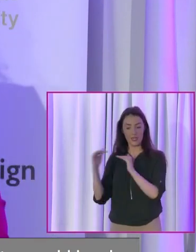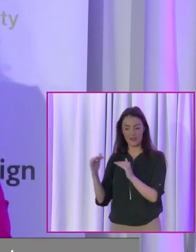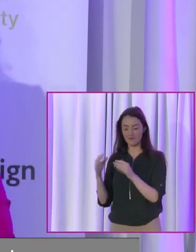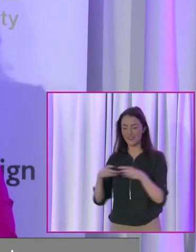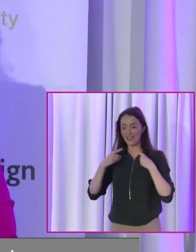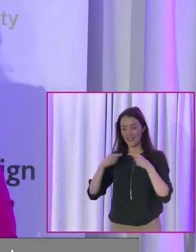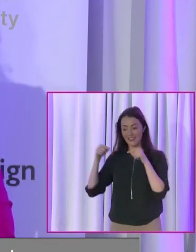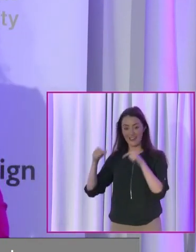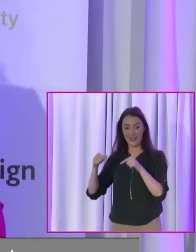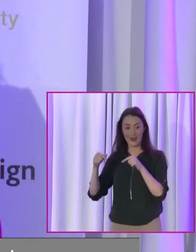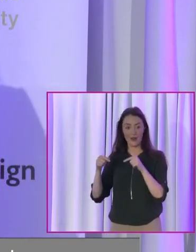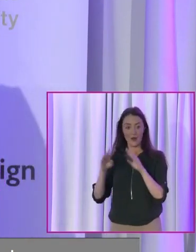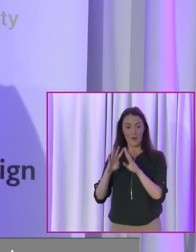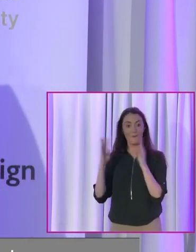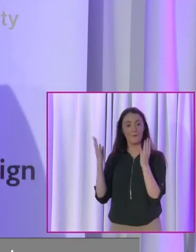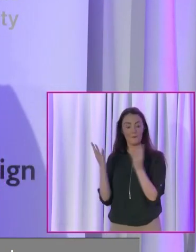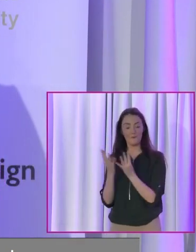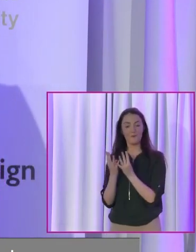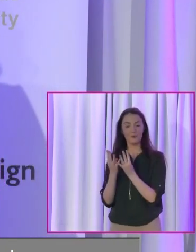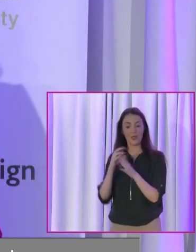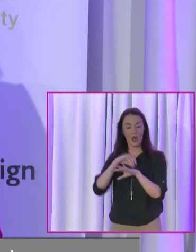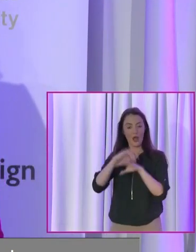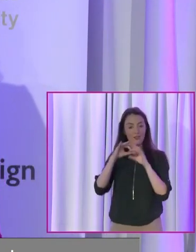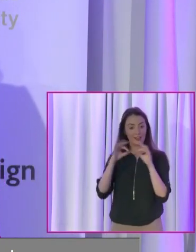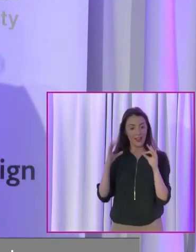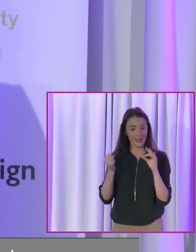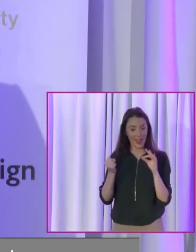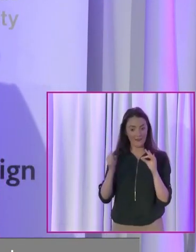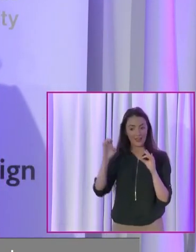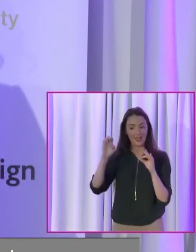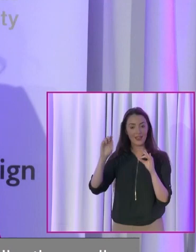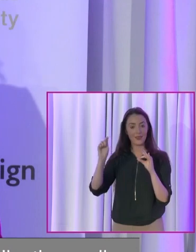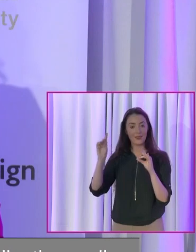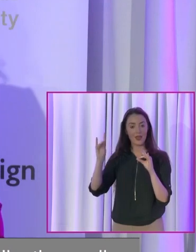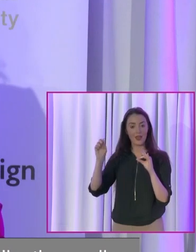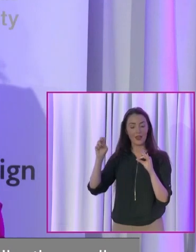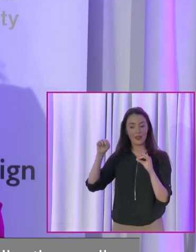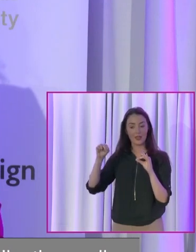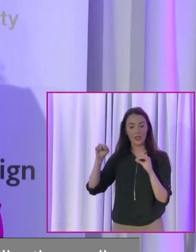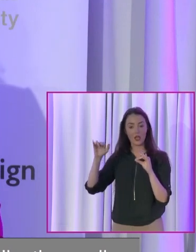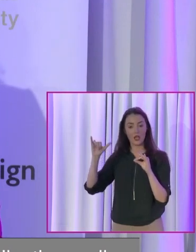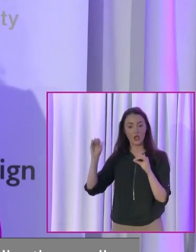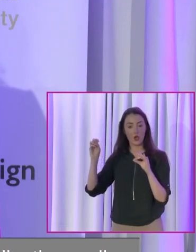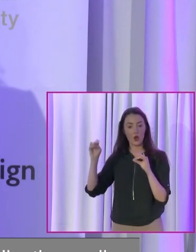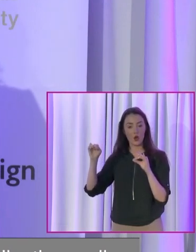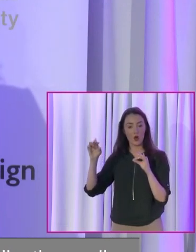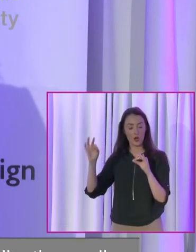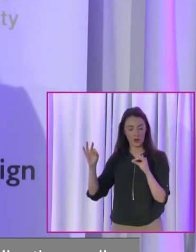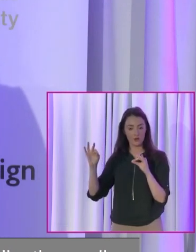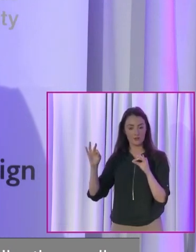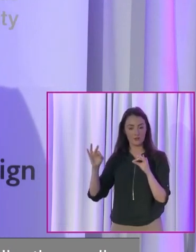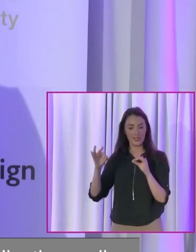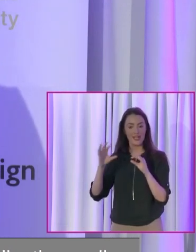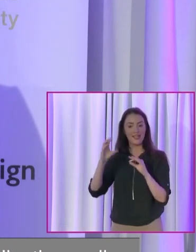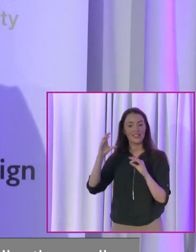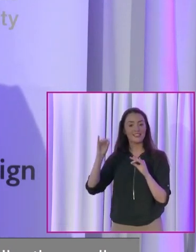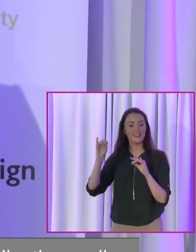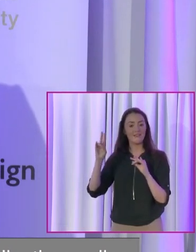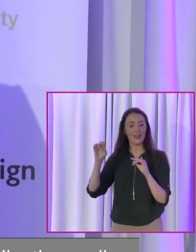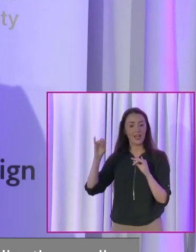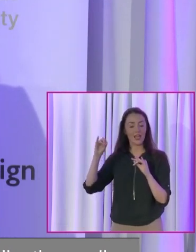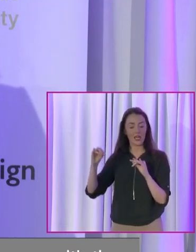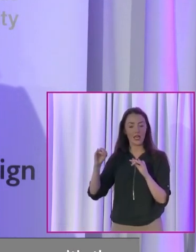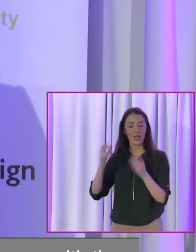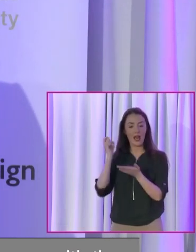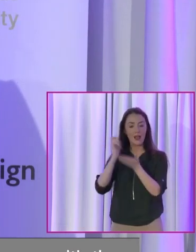person in Dublin. And then online, we have Ethan Young, Civic Participation Manager with the Access to the Elected